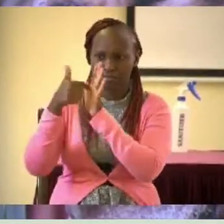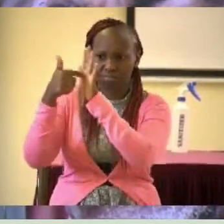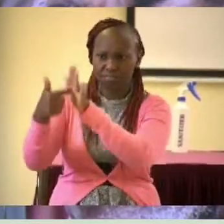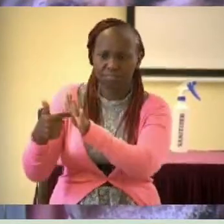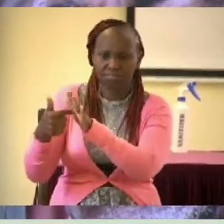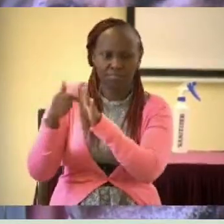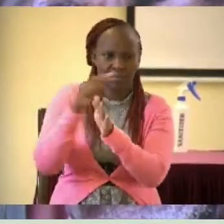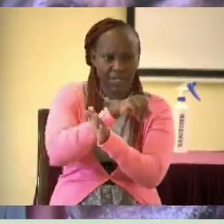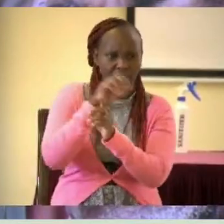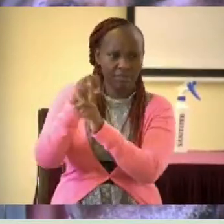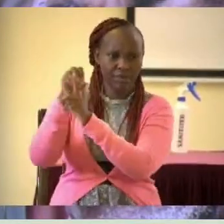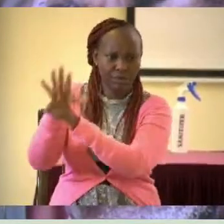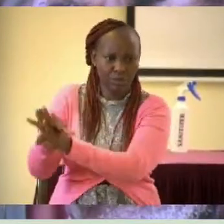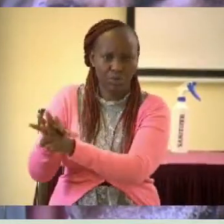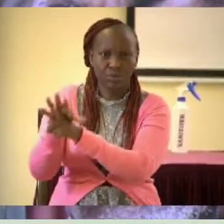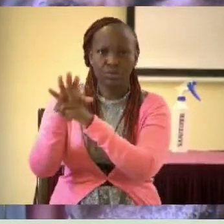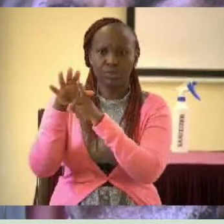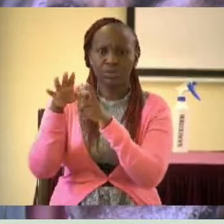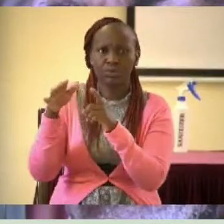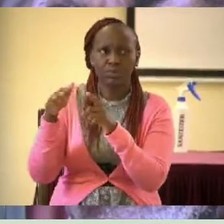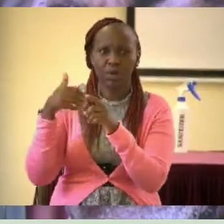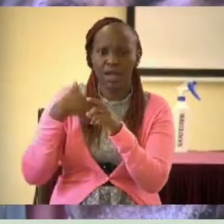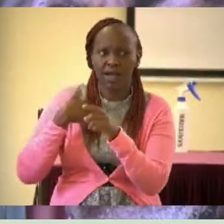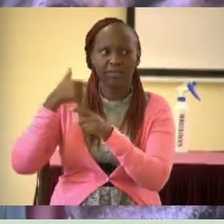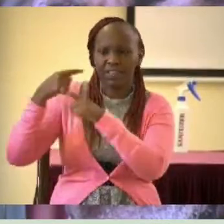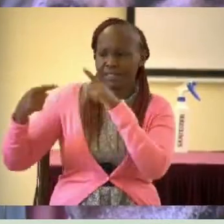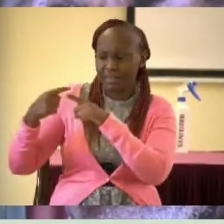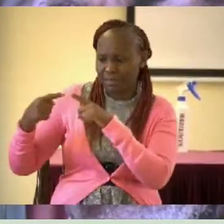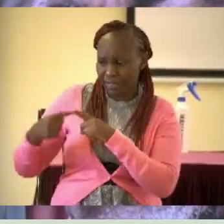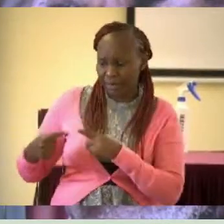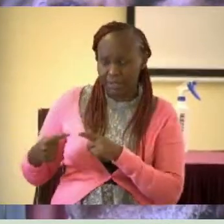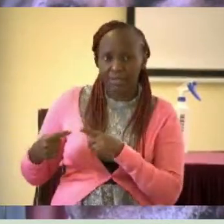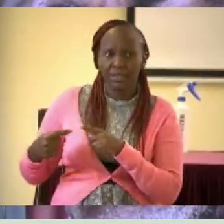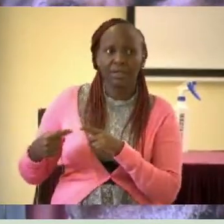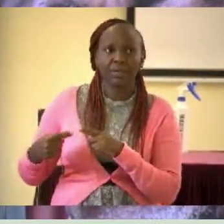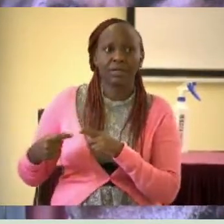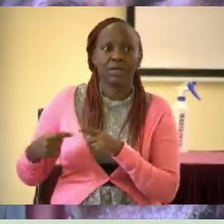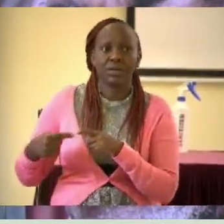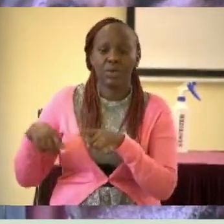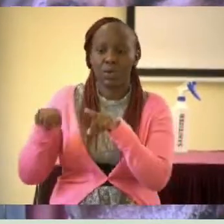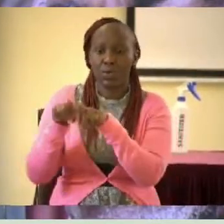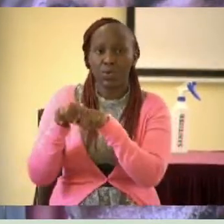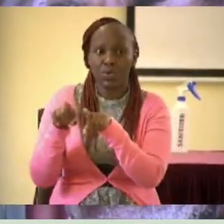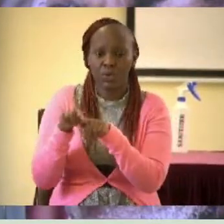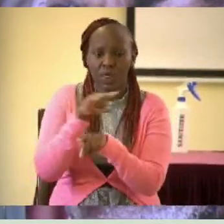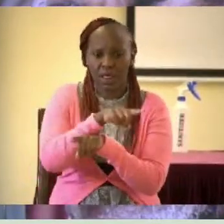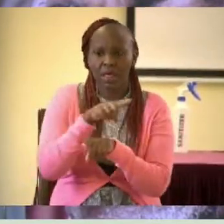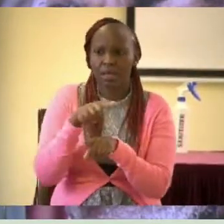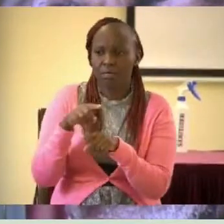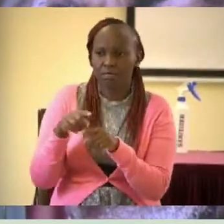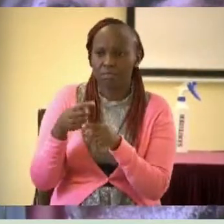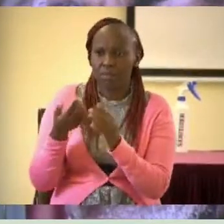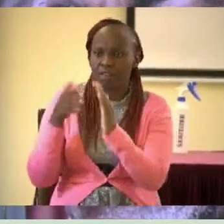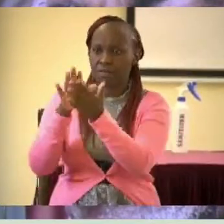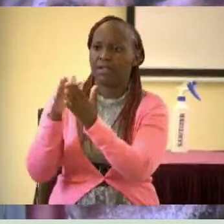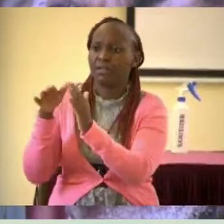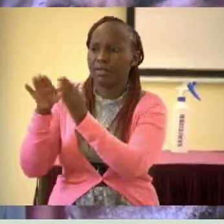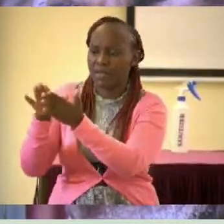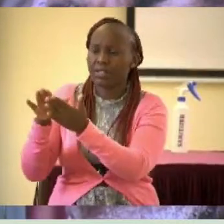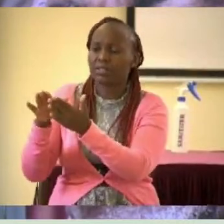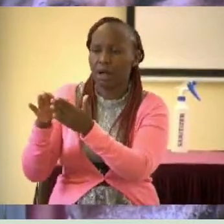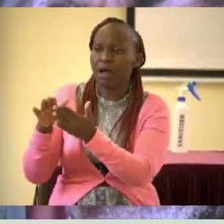to expose them to hands-on experience and exposing them to the real legal problems that